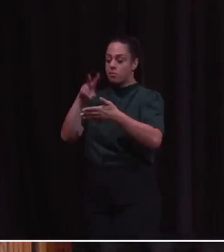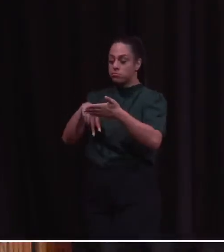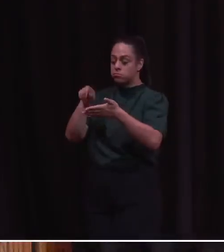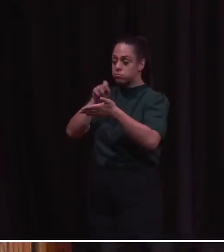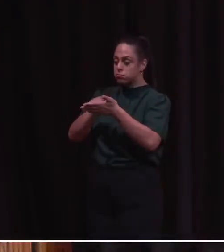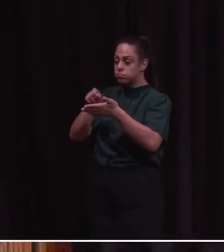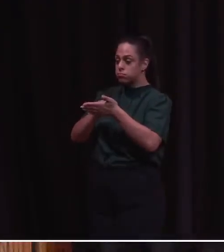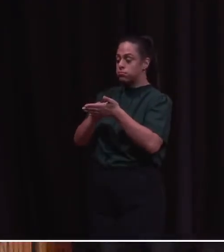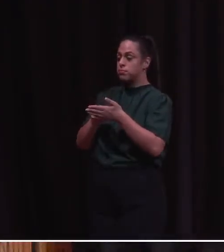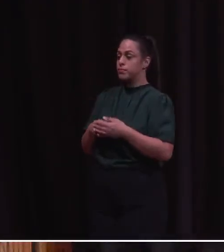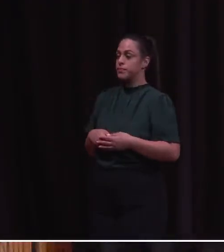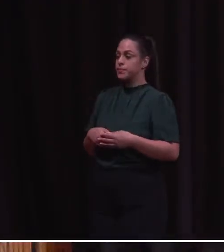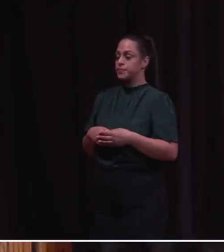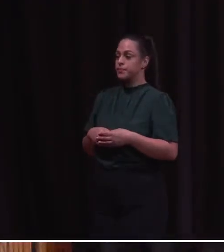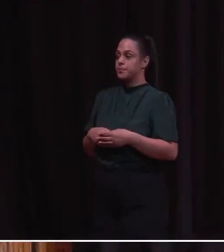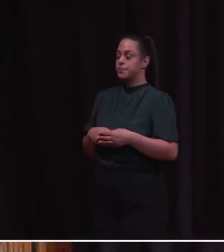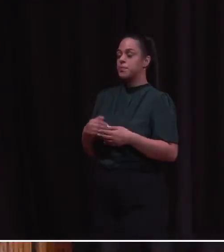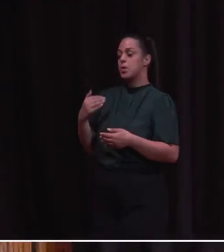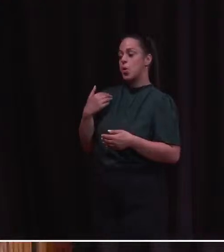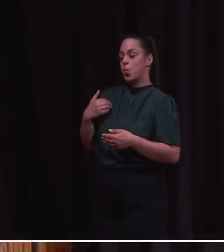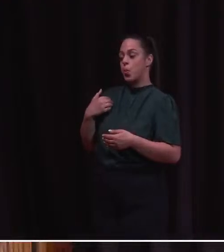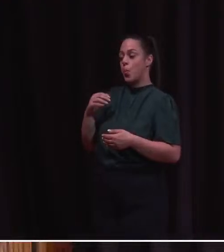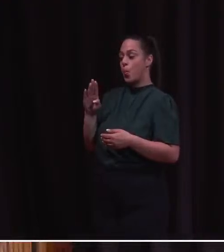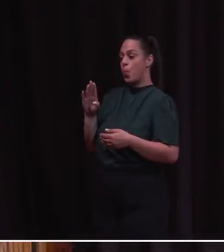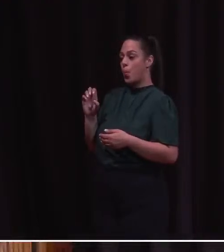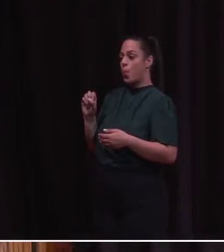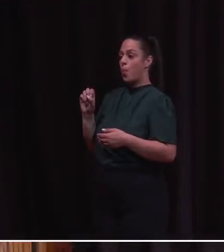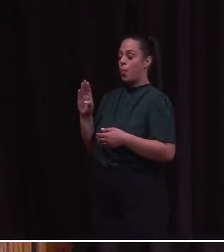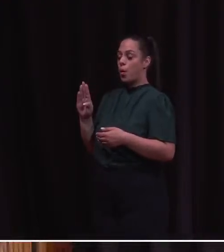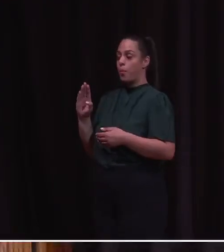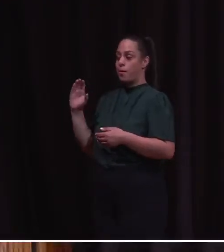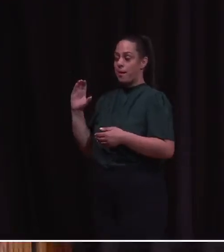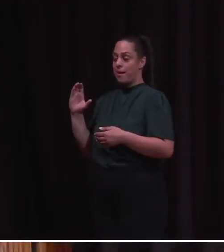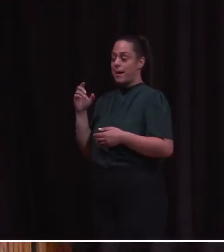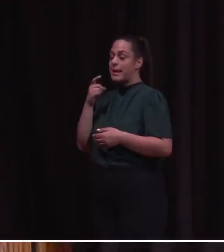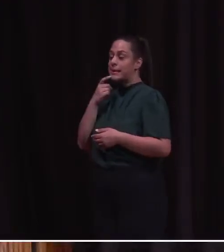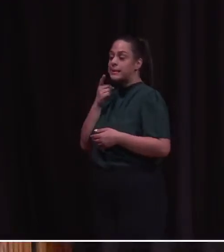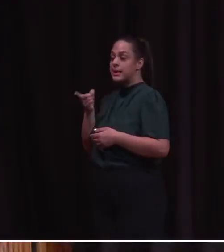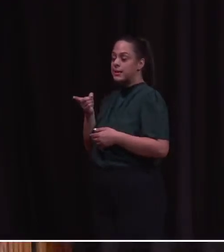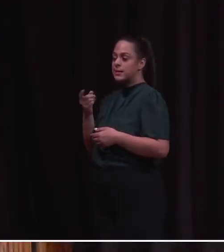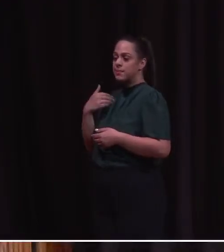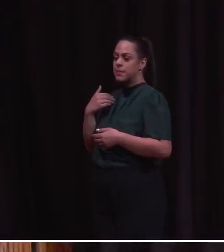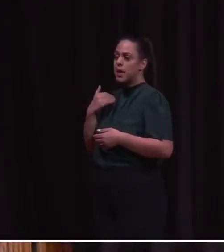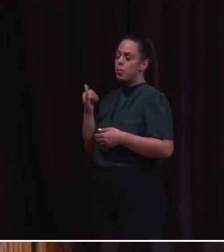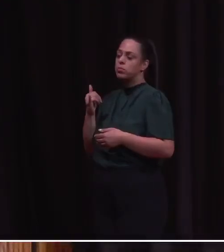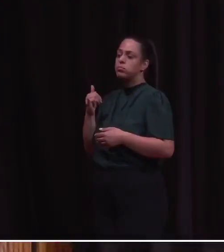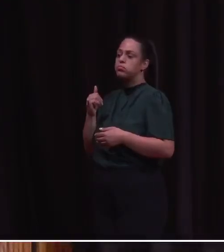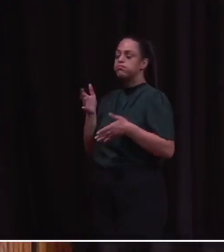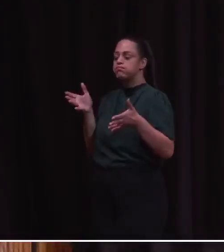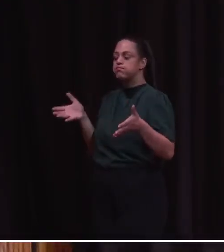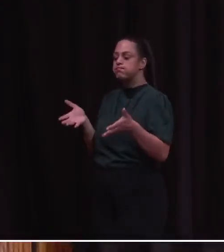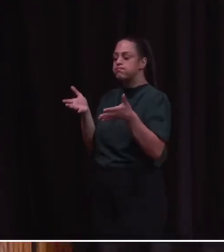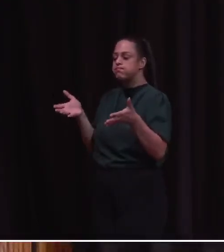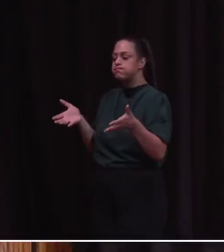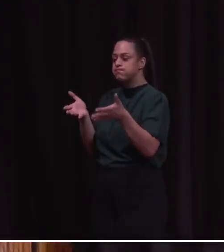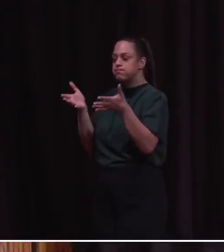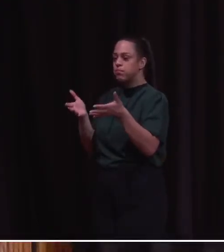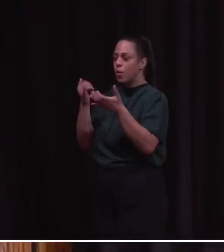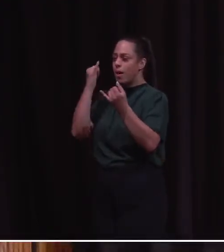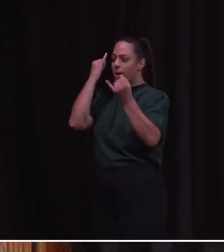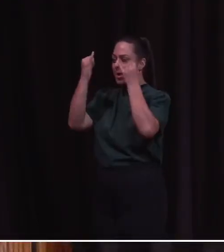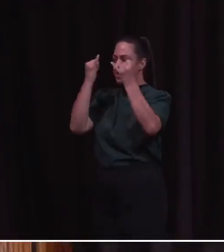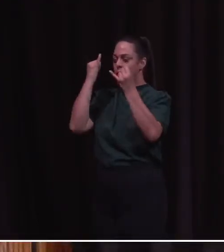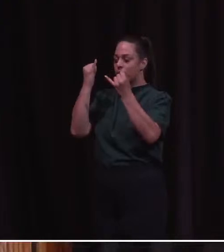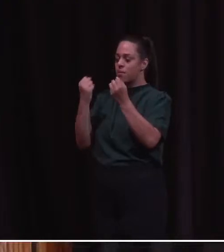Butler calls anti-gender ideological movements, and that these movements